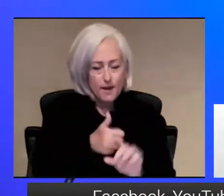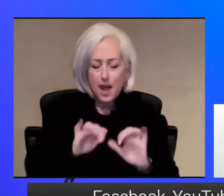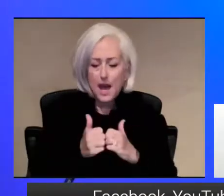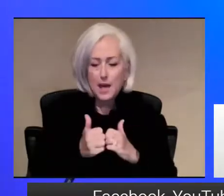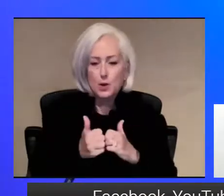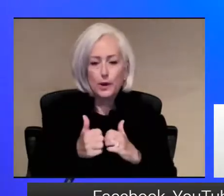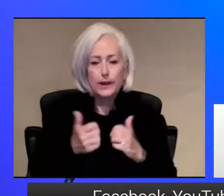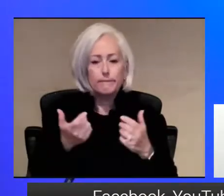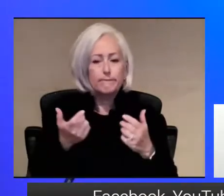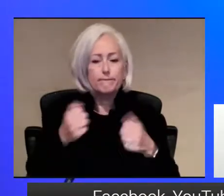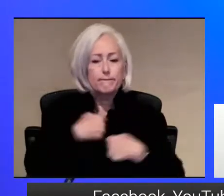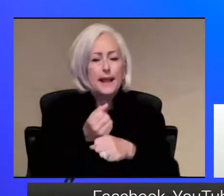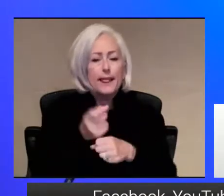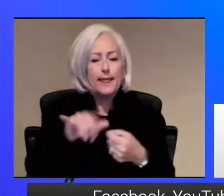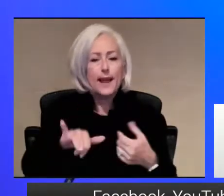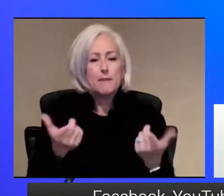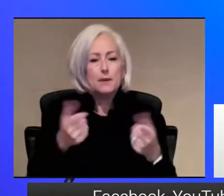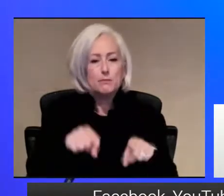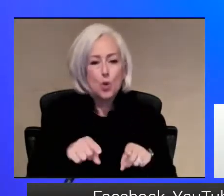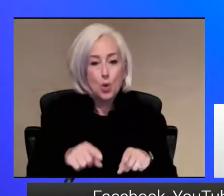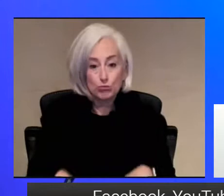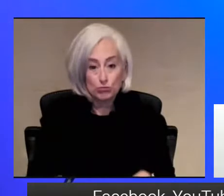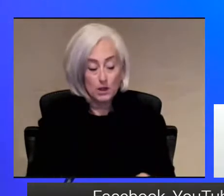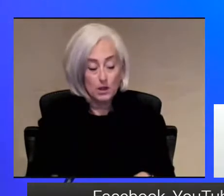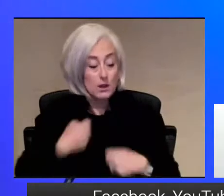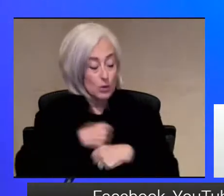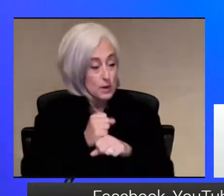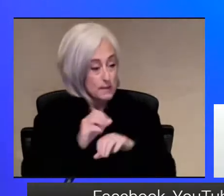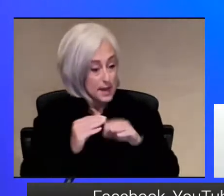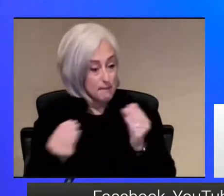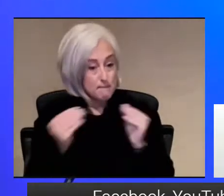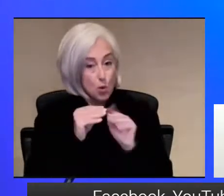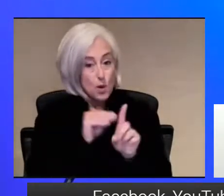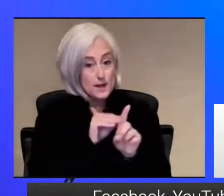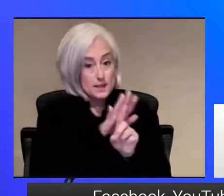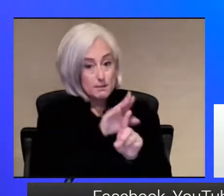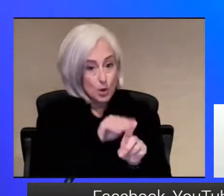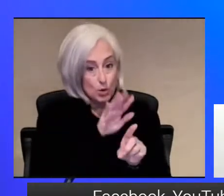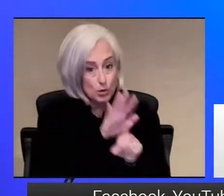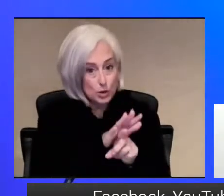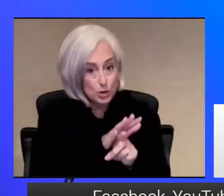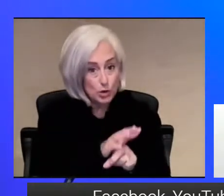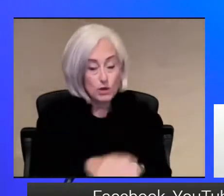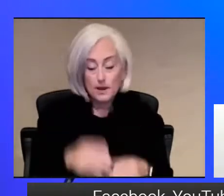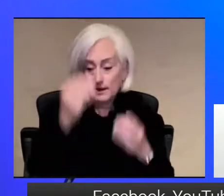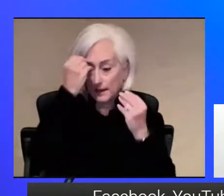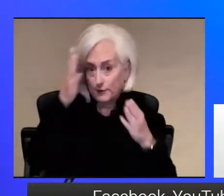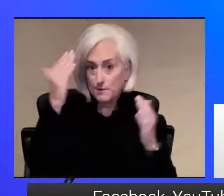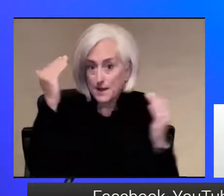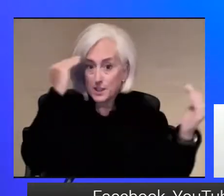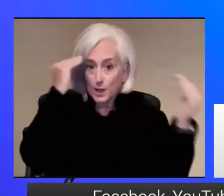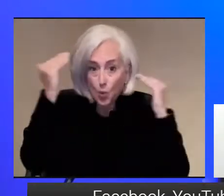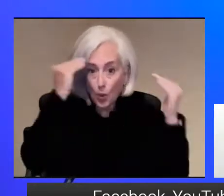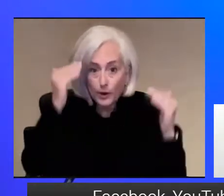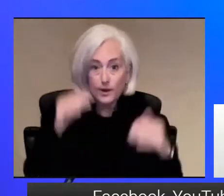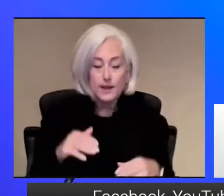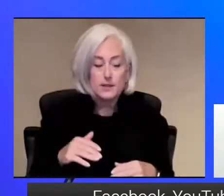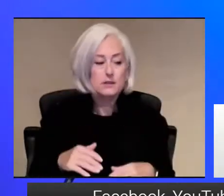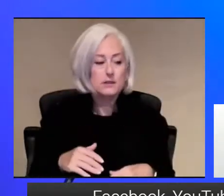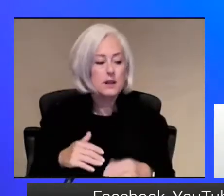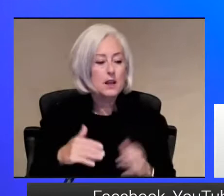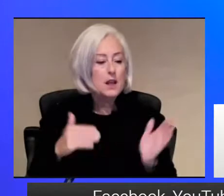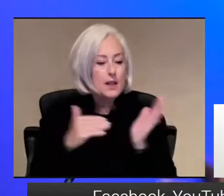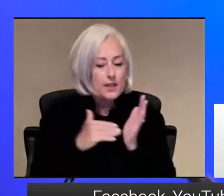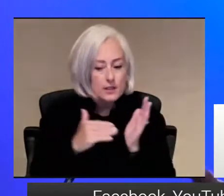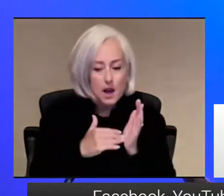by creating exposure, creating education and information and awareness, making providers aware of Black communities